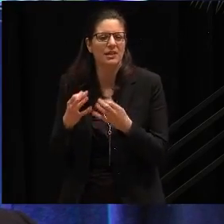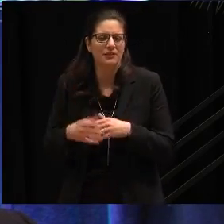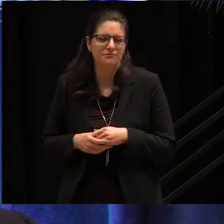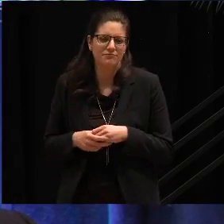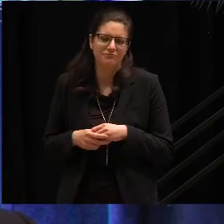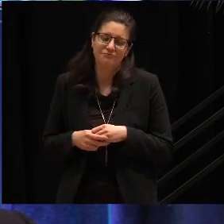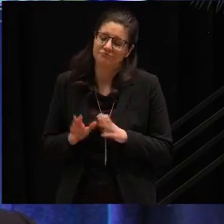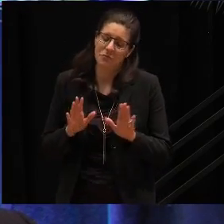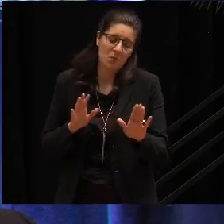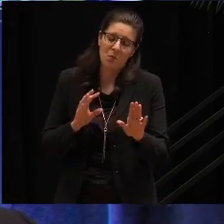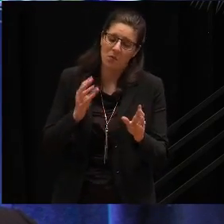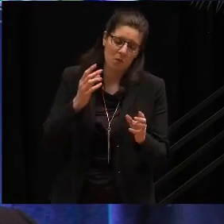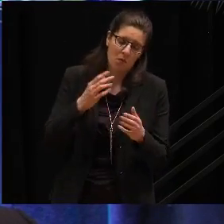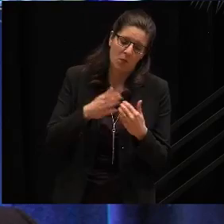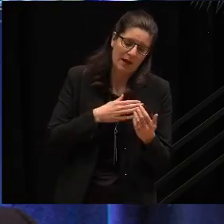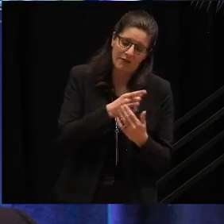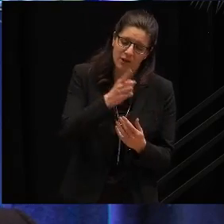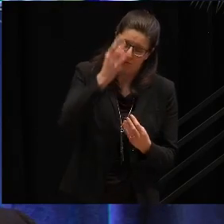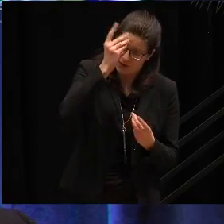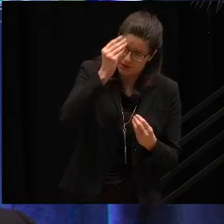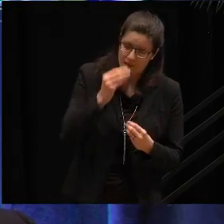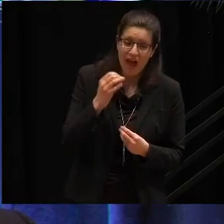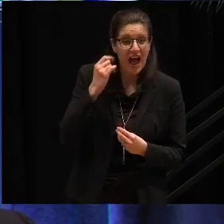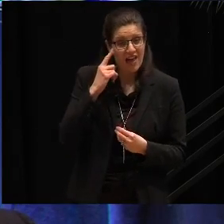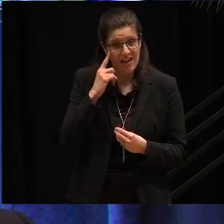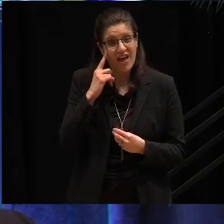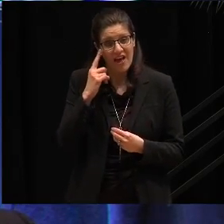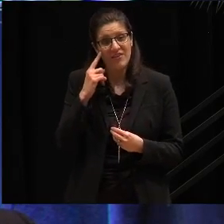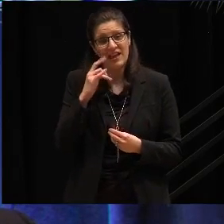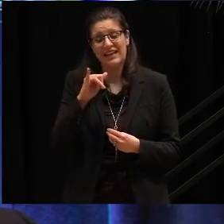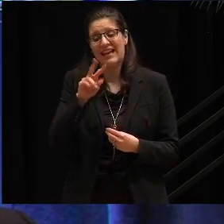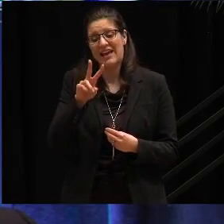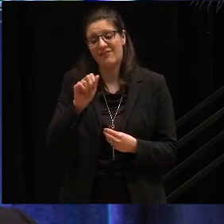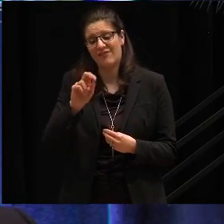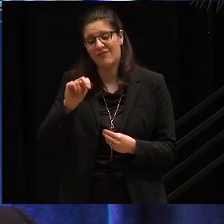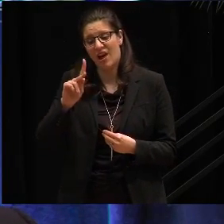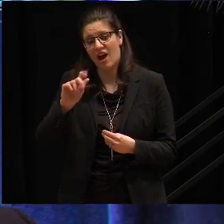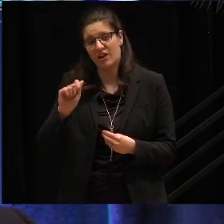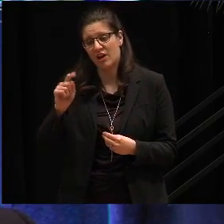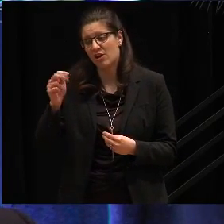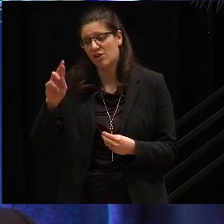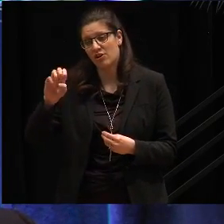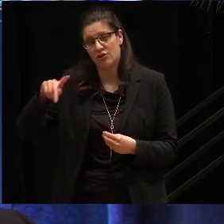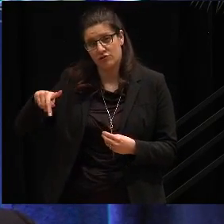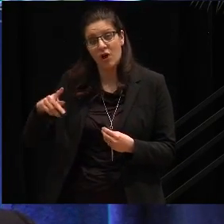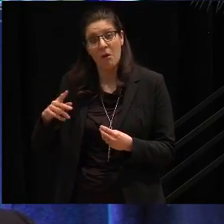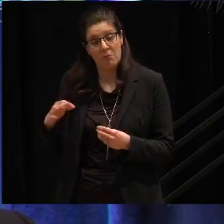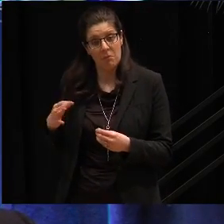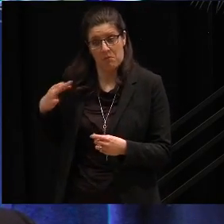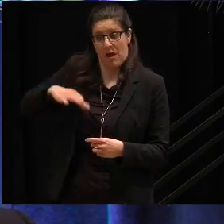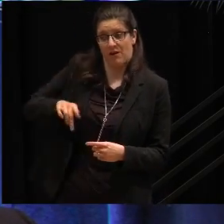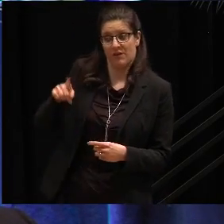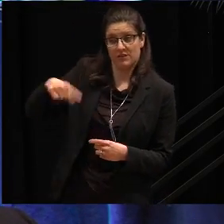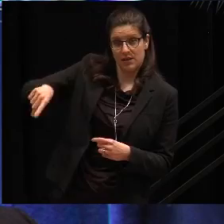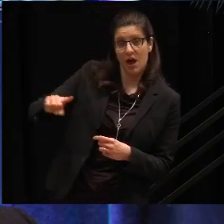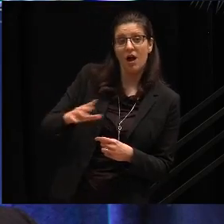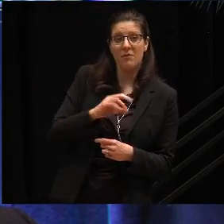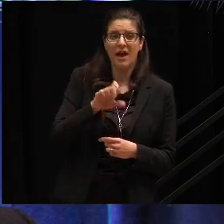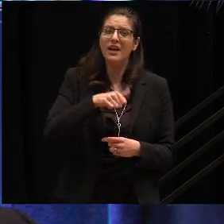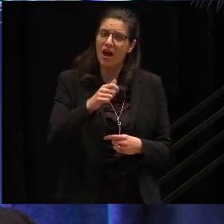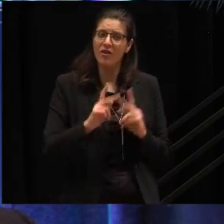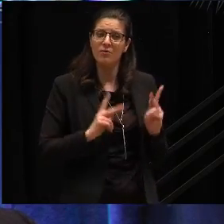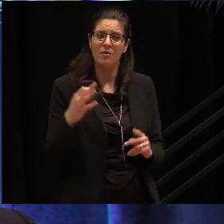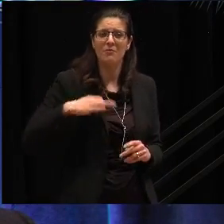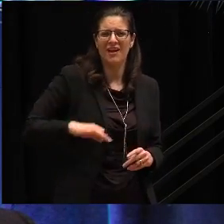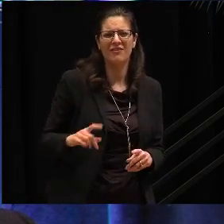you think of that, although I think that Ivanka Trump brings a lot to the table, I think that others in his family bring a lot to the table, but